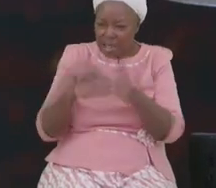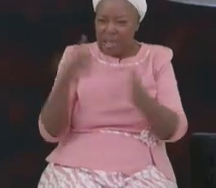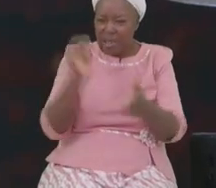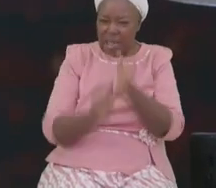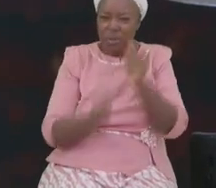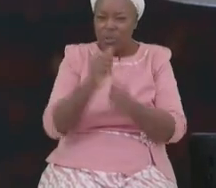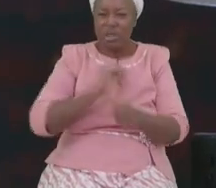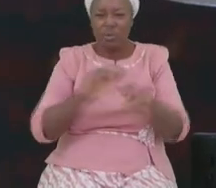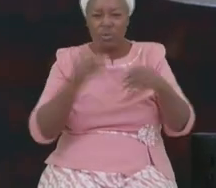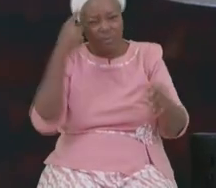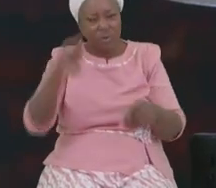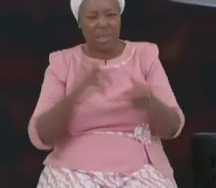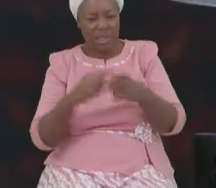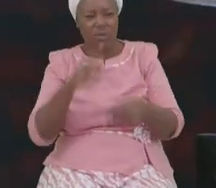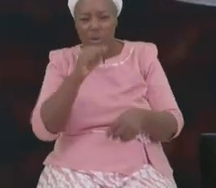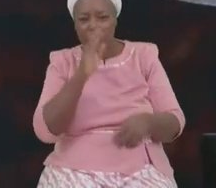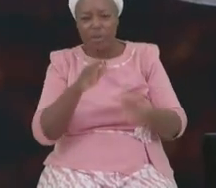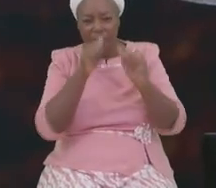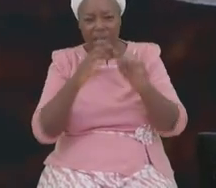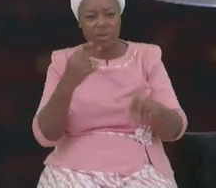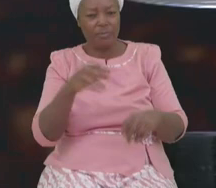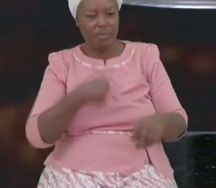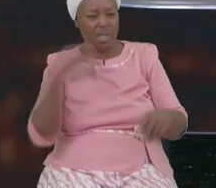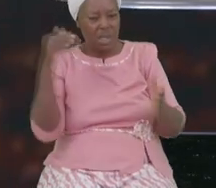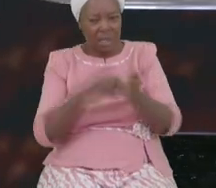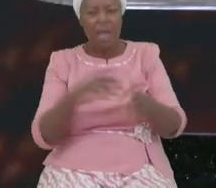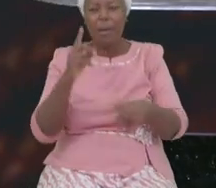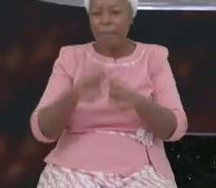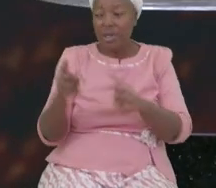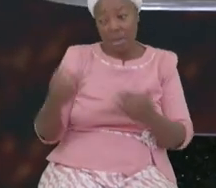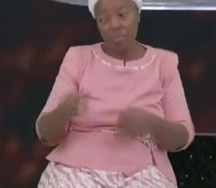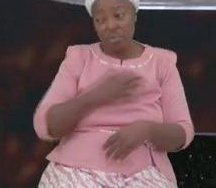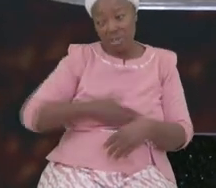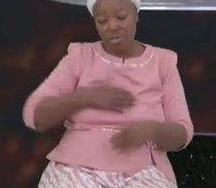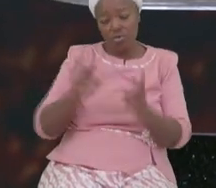is blessing, there is cursing. Choose life that you may live. And then he tells us in